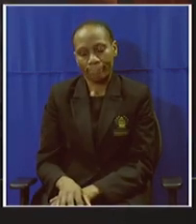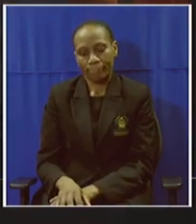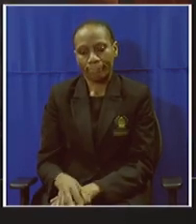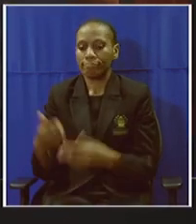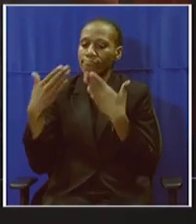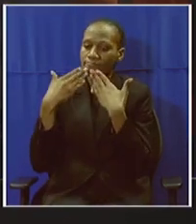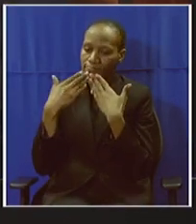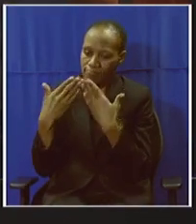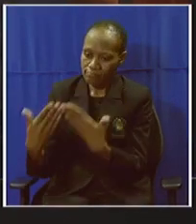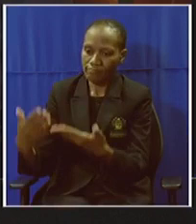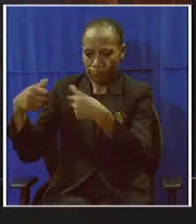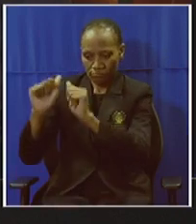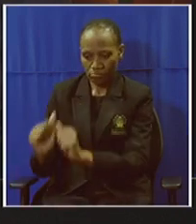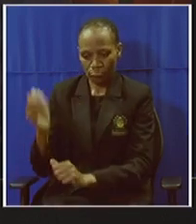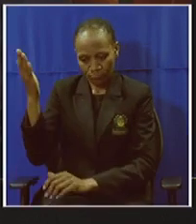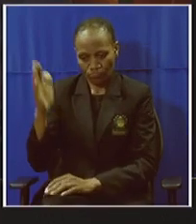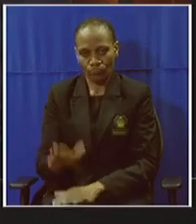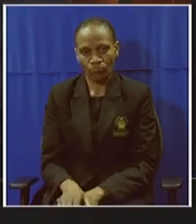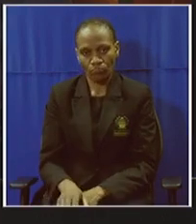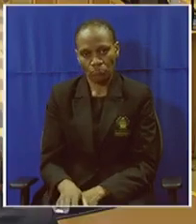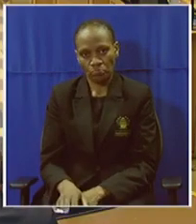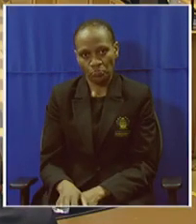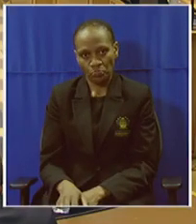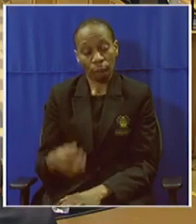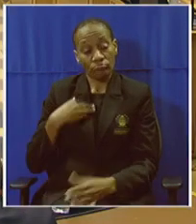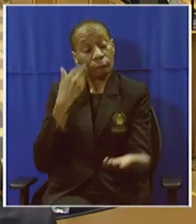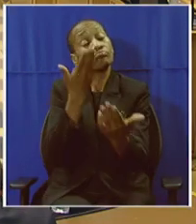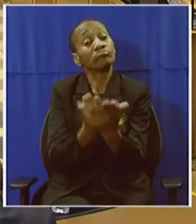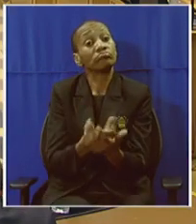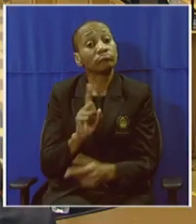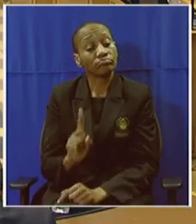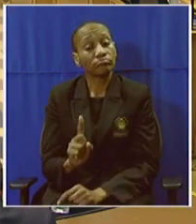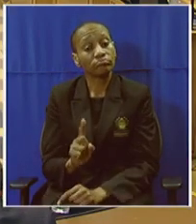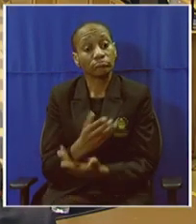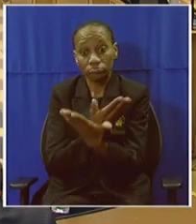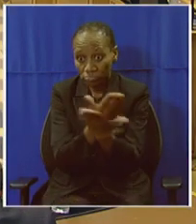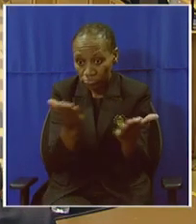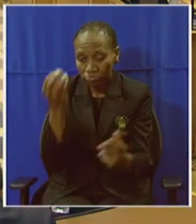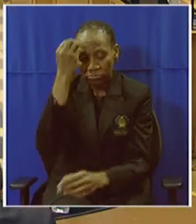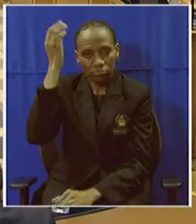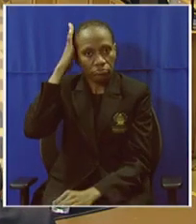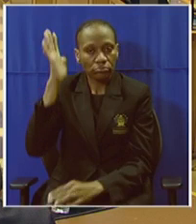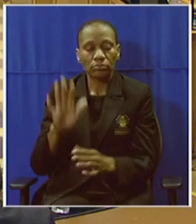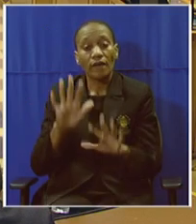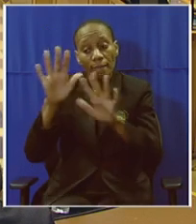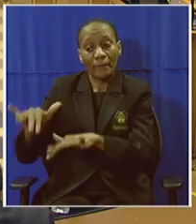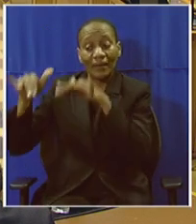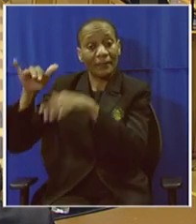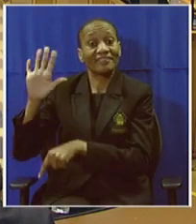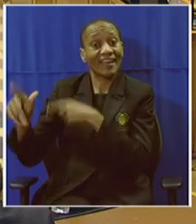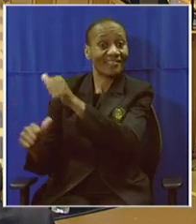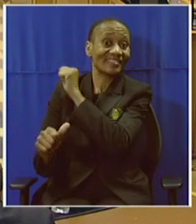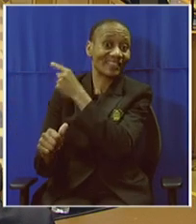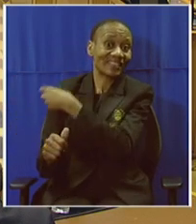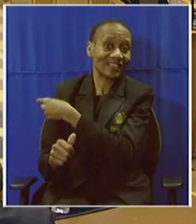Thank you, honorable House Chairperson. I move that the House notes that in the fifth parliament,